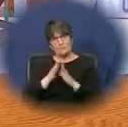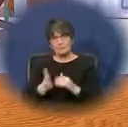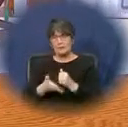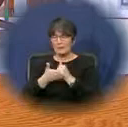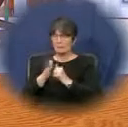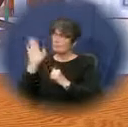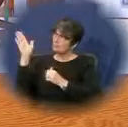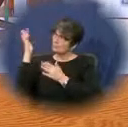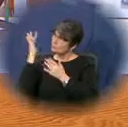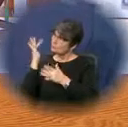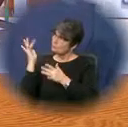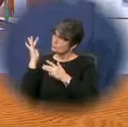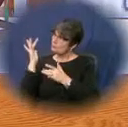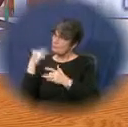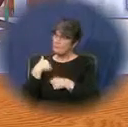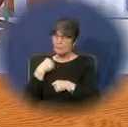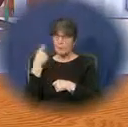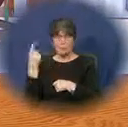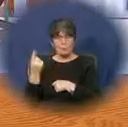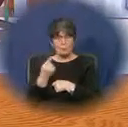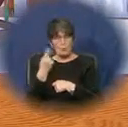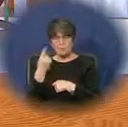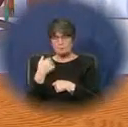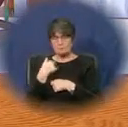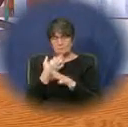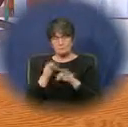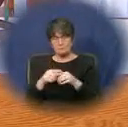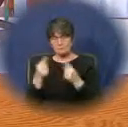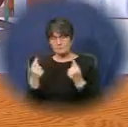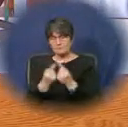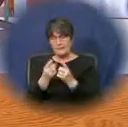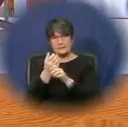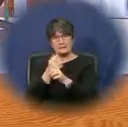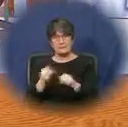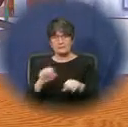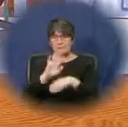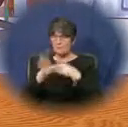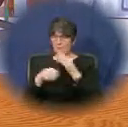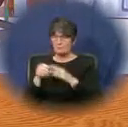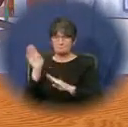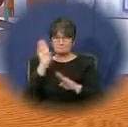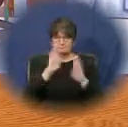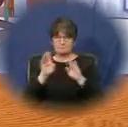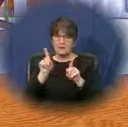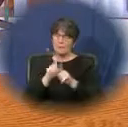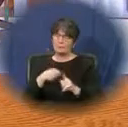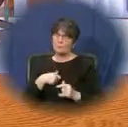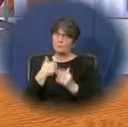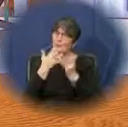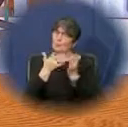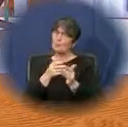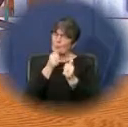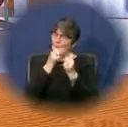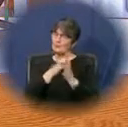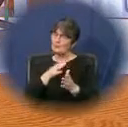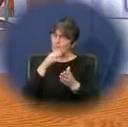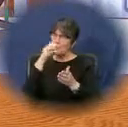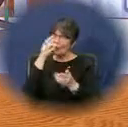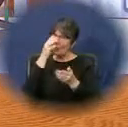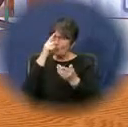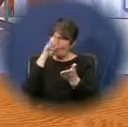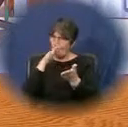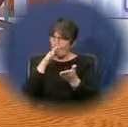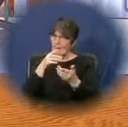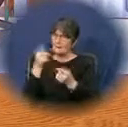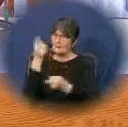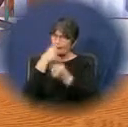help of your mercy, we may be always free from sin and safe from all distress, as we await the blessed hope and the coming of